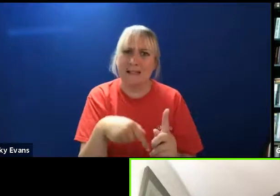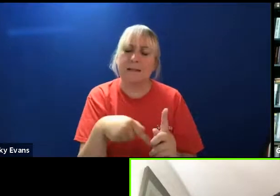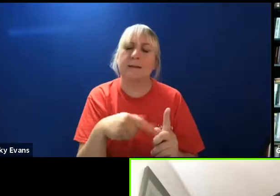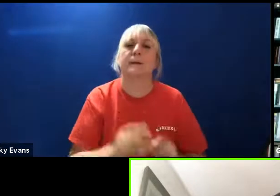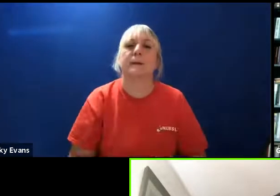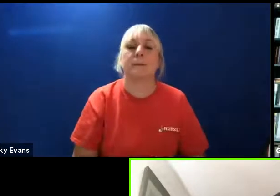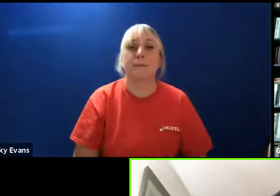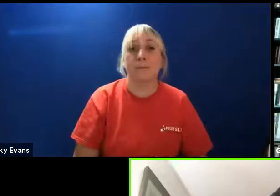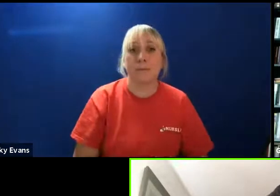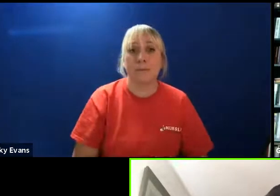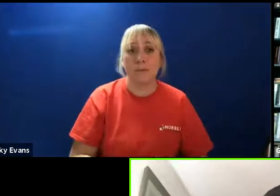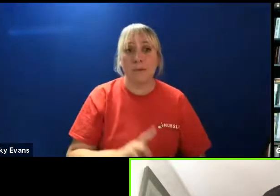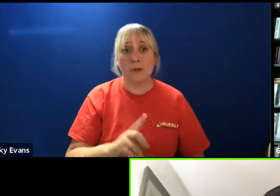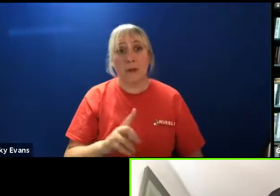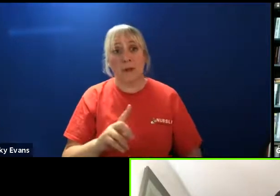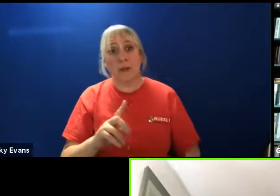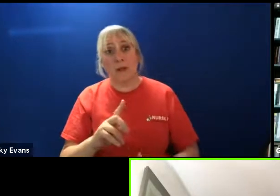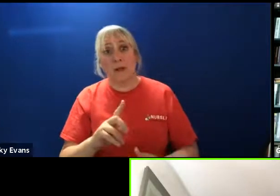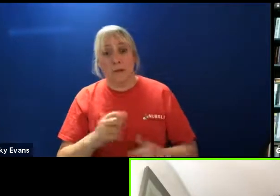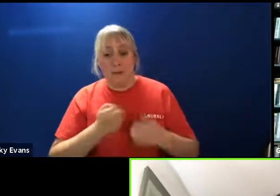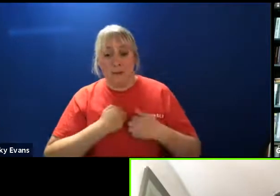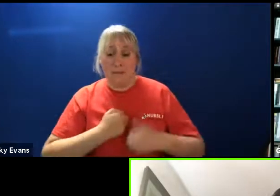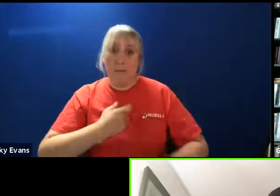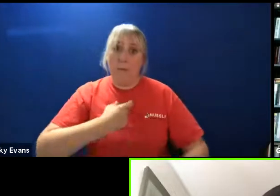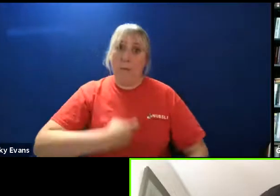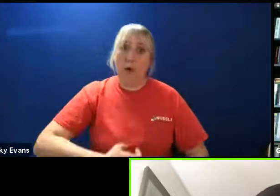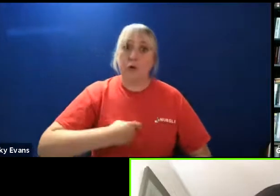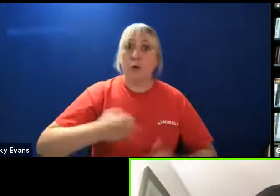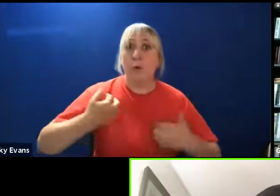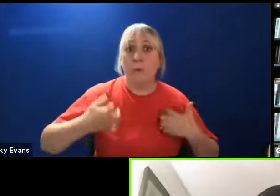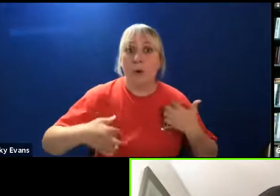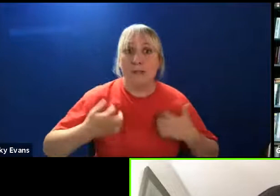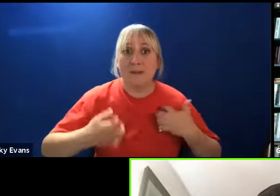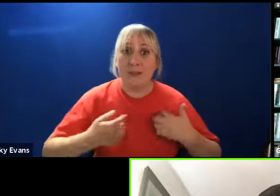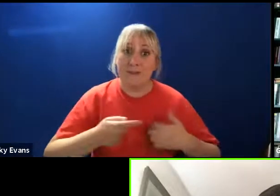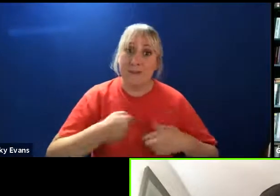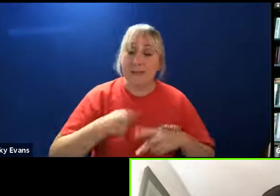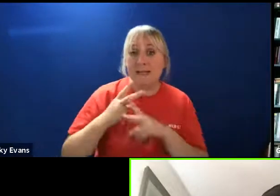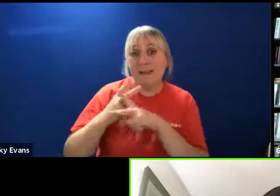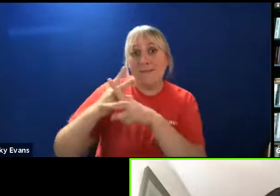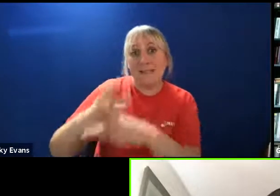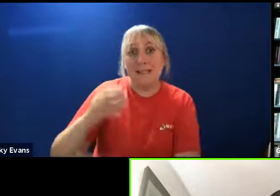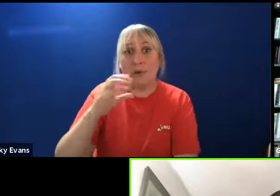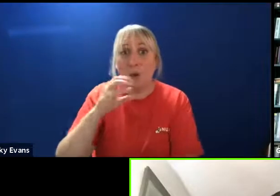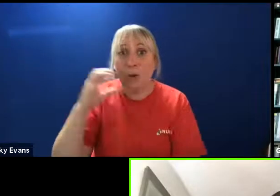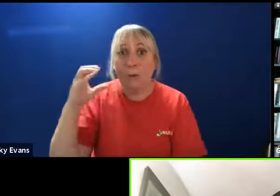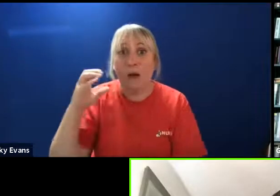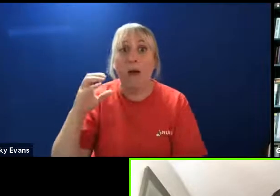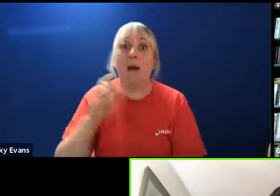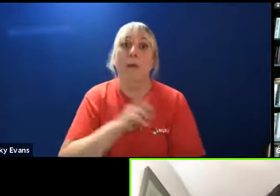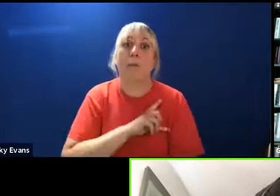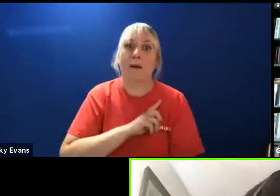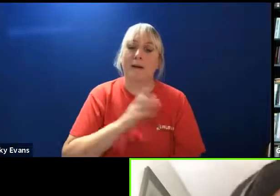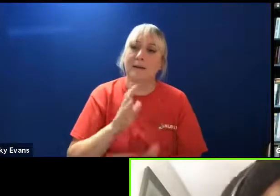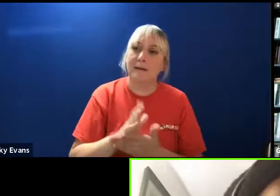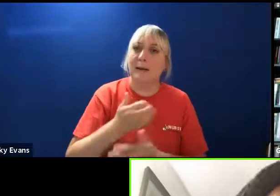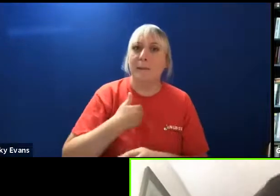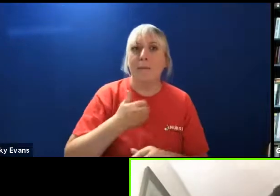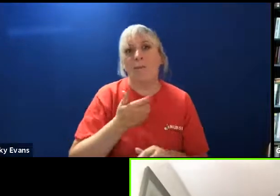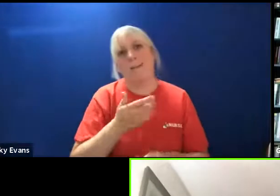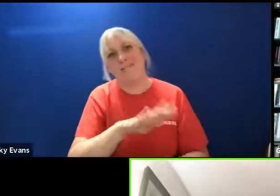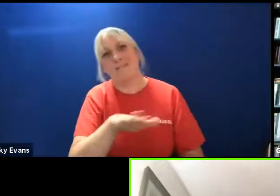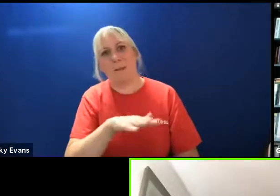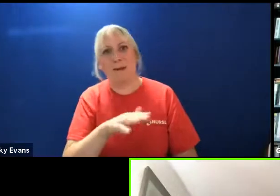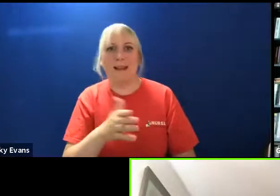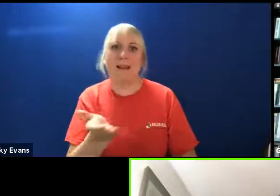real motivations personally for me to go to Cuba was to go to the Caribbean. My family